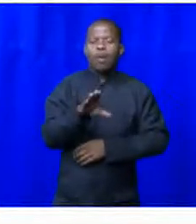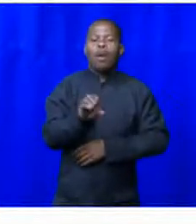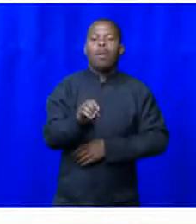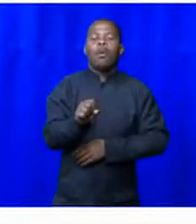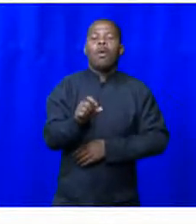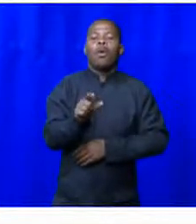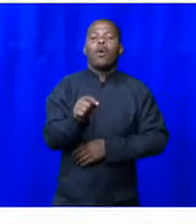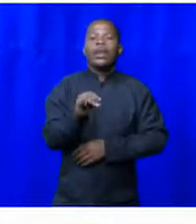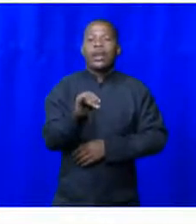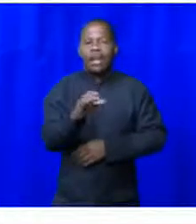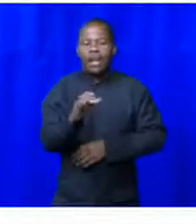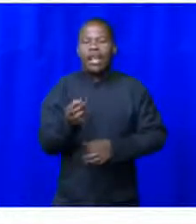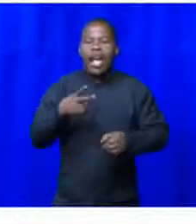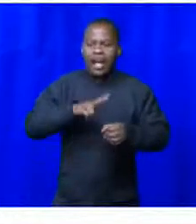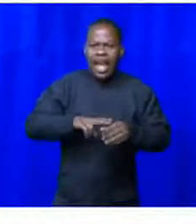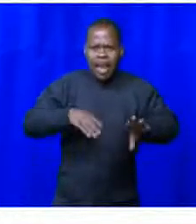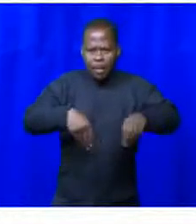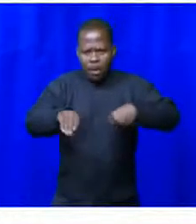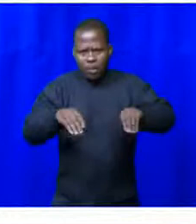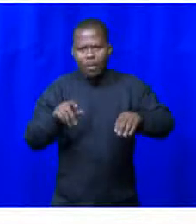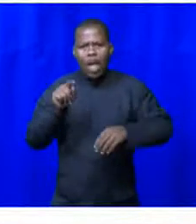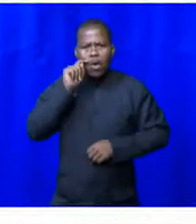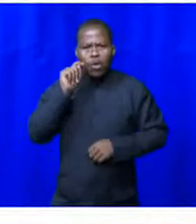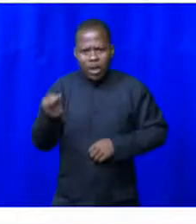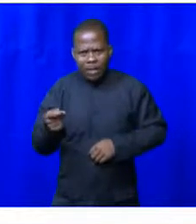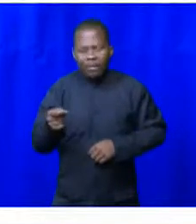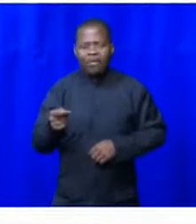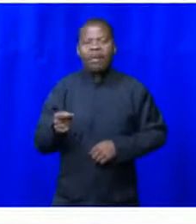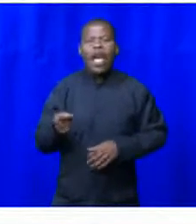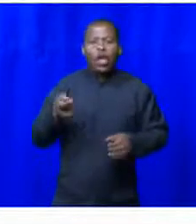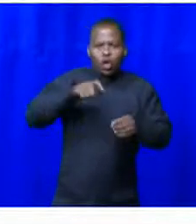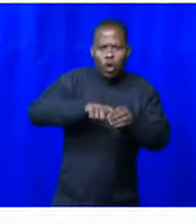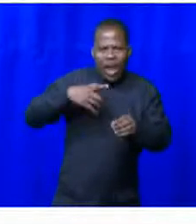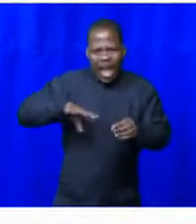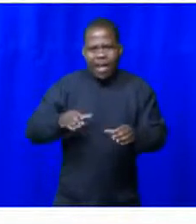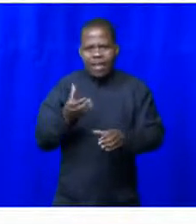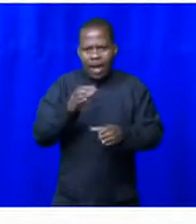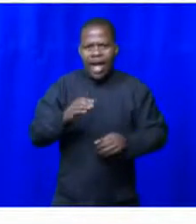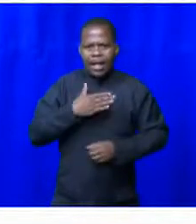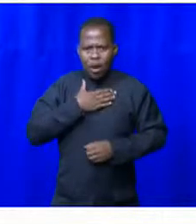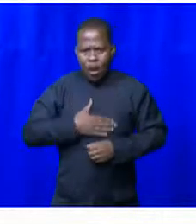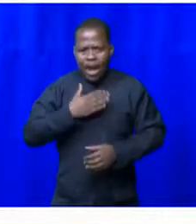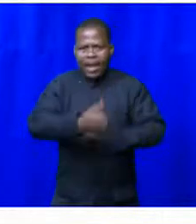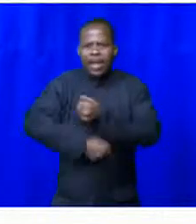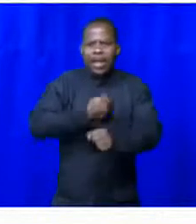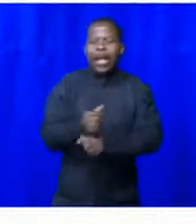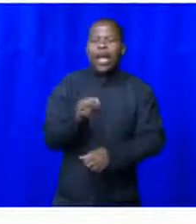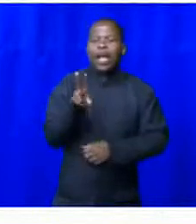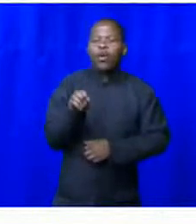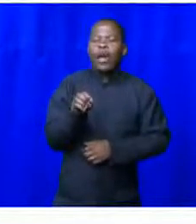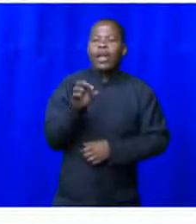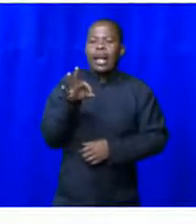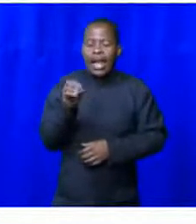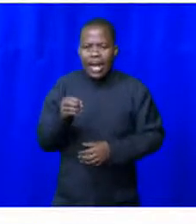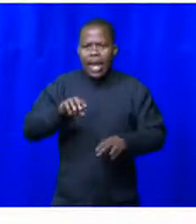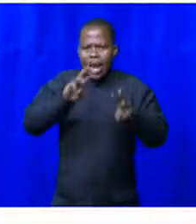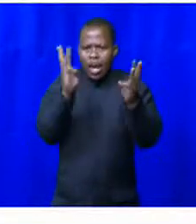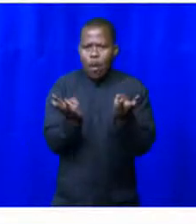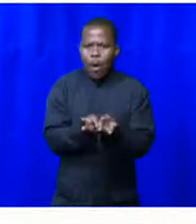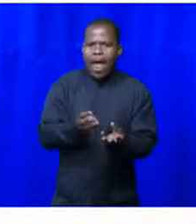Emdlalweni webhola kubikwa ukuthi live le-Ukraine selingete kumave lafisa kudlalisa inzebe yomhlaba eminyaka 2013.